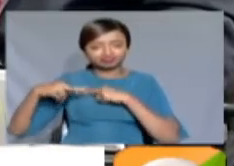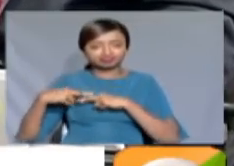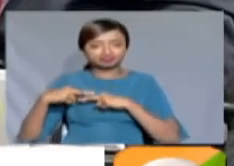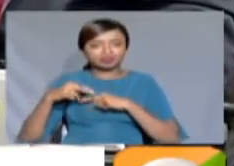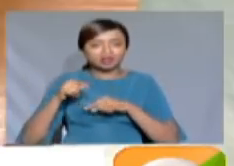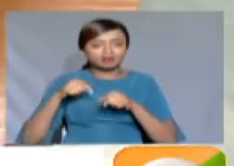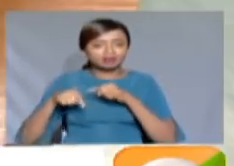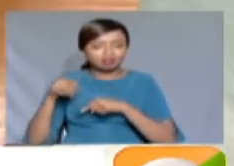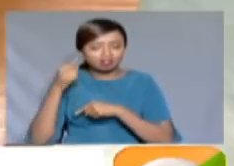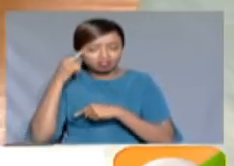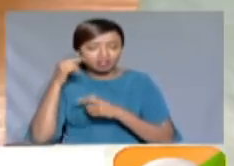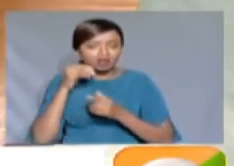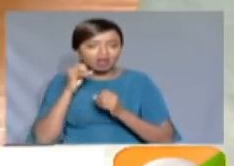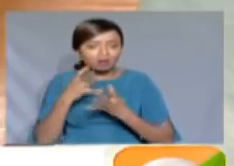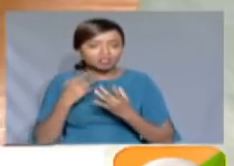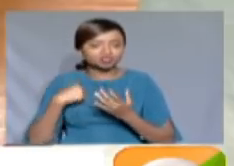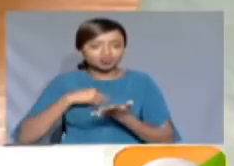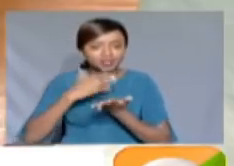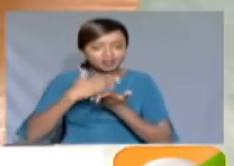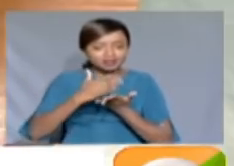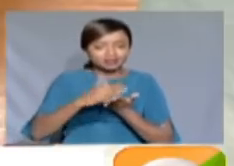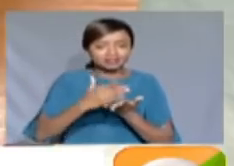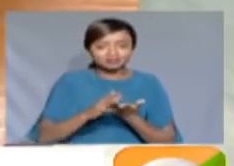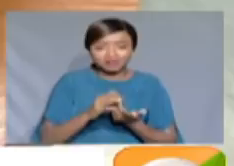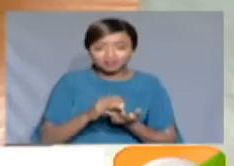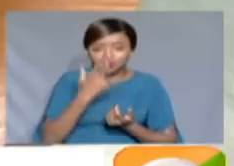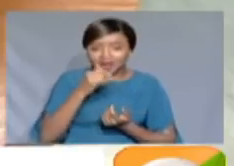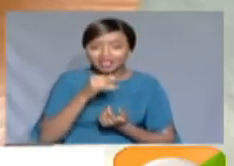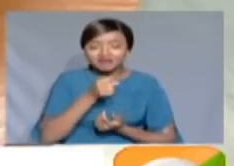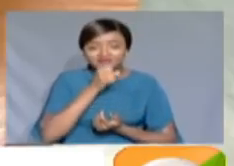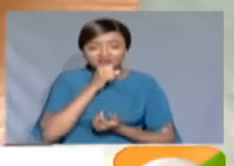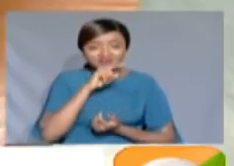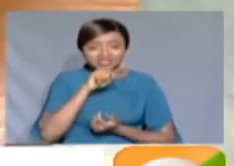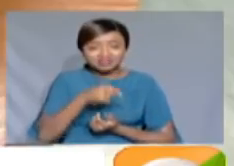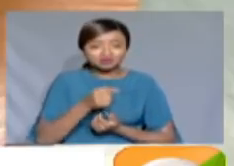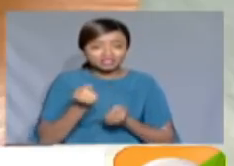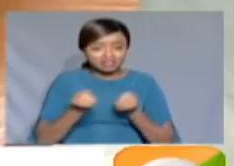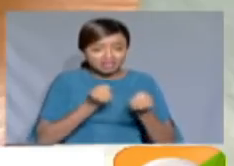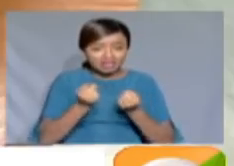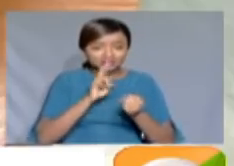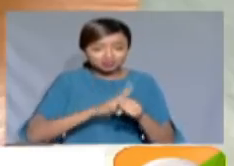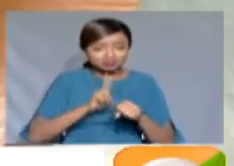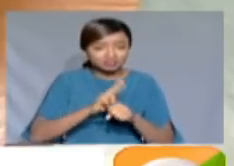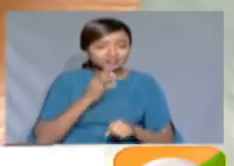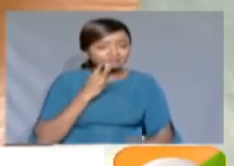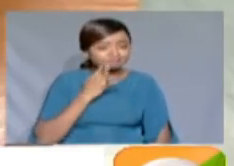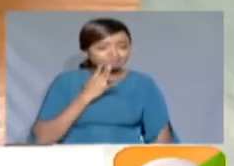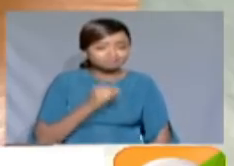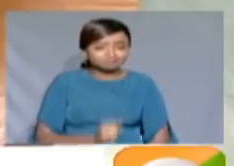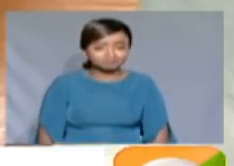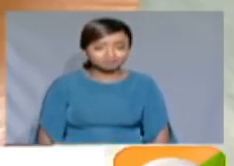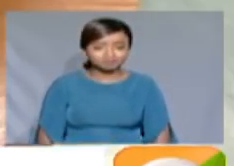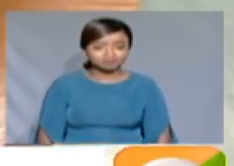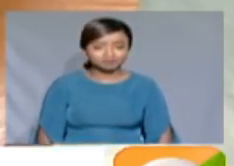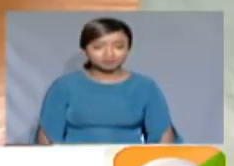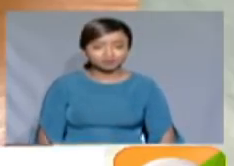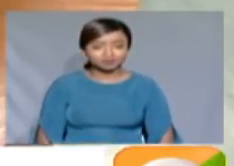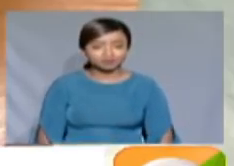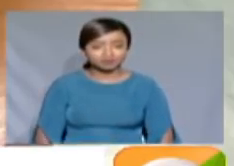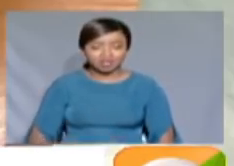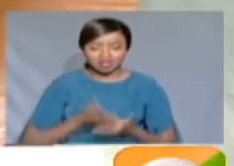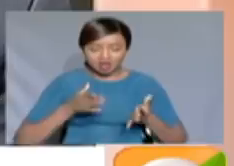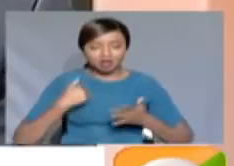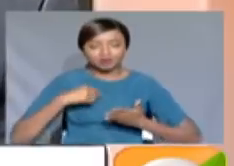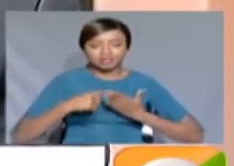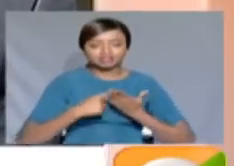been spent in this project, considering about, 50,000 vehicles will be using that road in a day? Initially, we are talking about 25,000